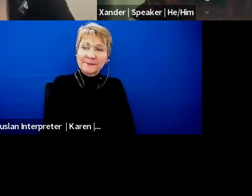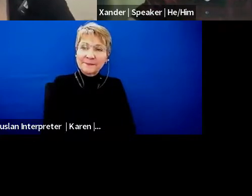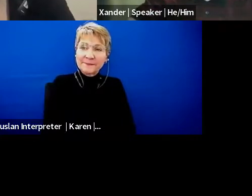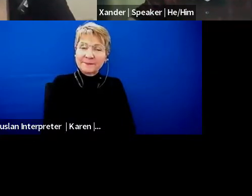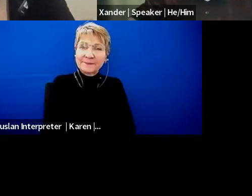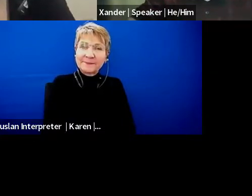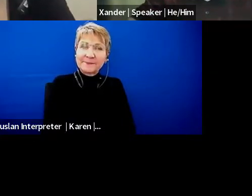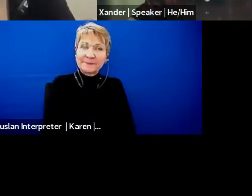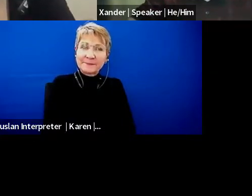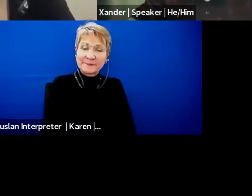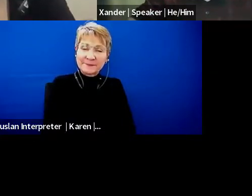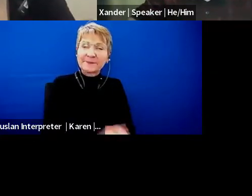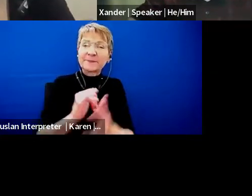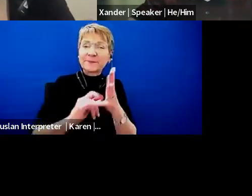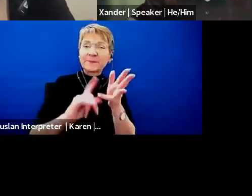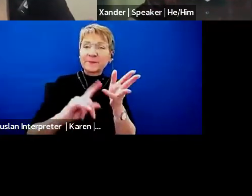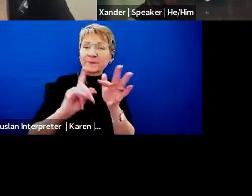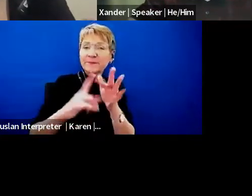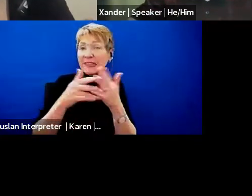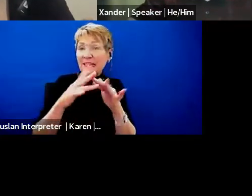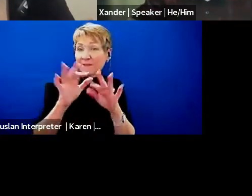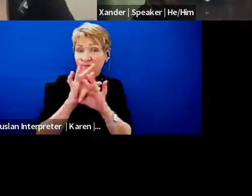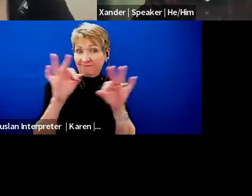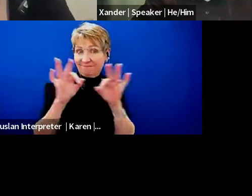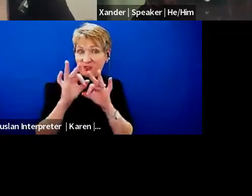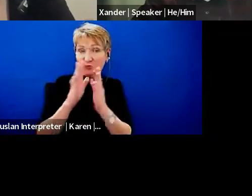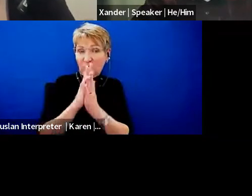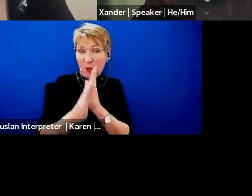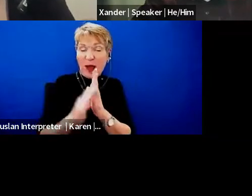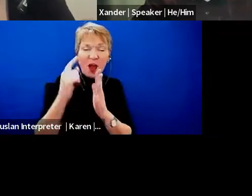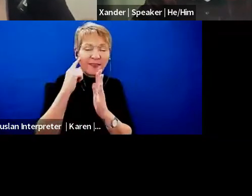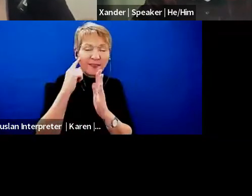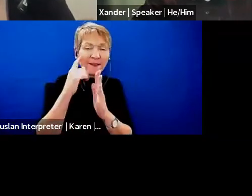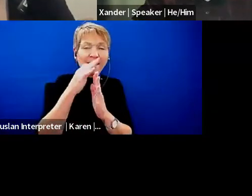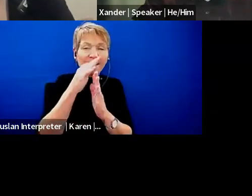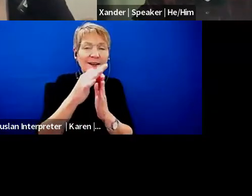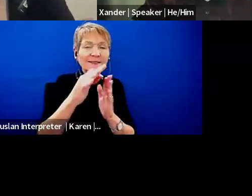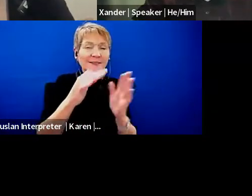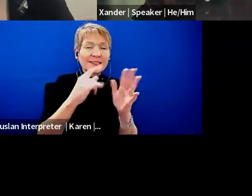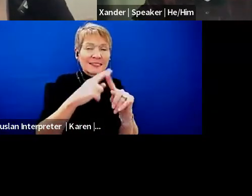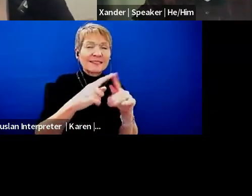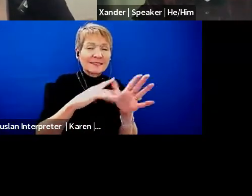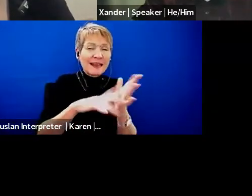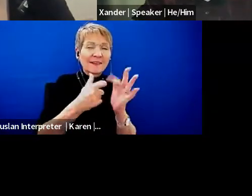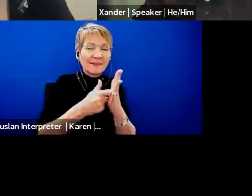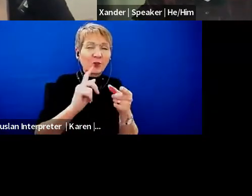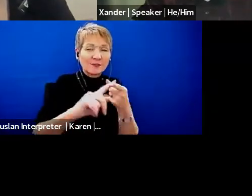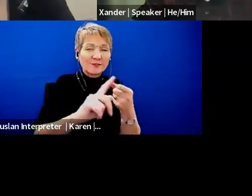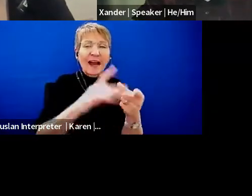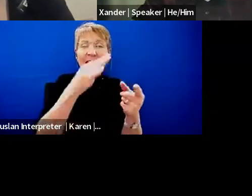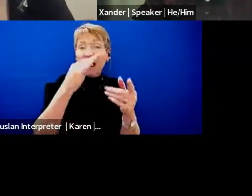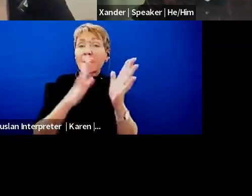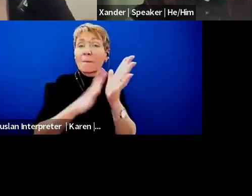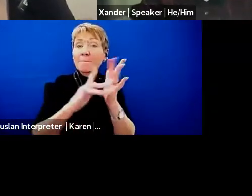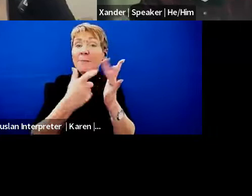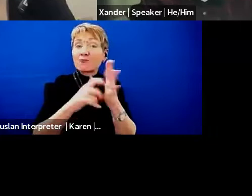If we don't have any straight away, we might keep moving. So I'll throw back to Xander and I'll ask Miranda to start sharing the slides again,